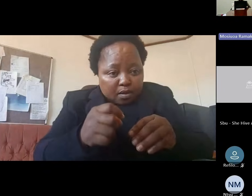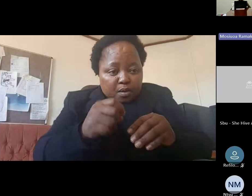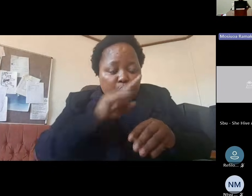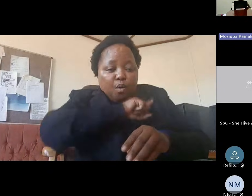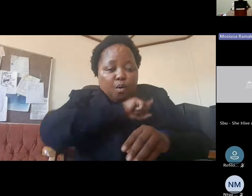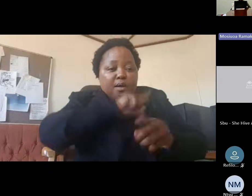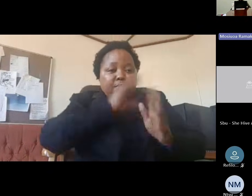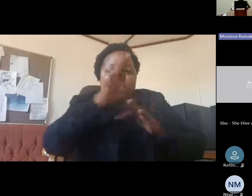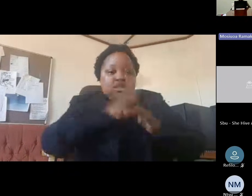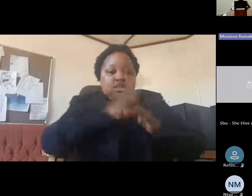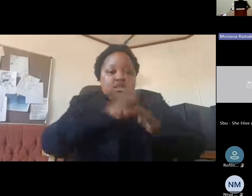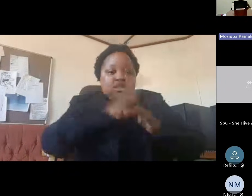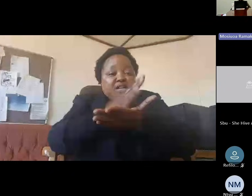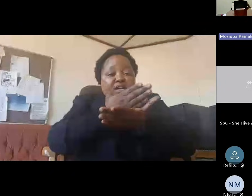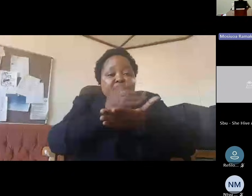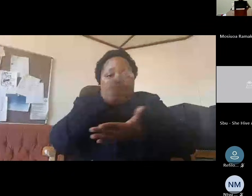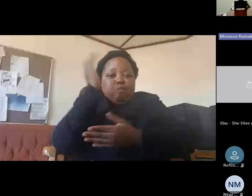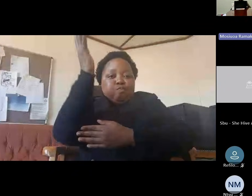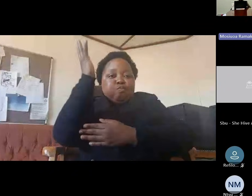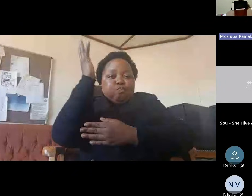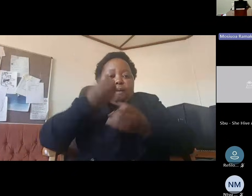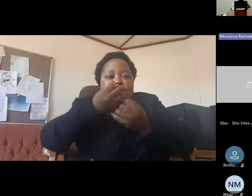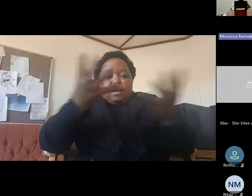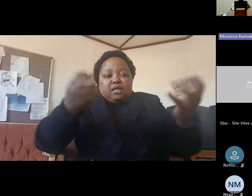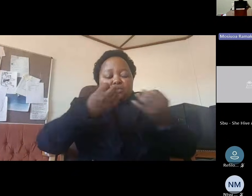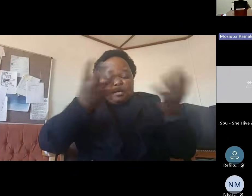clarity, but perhaps